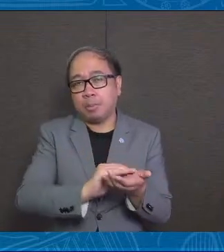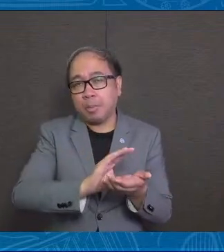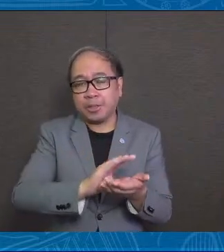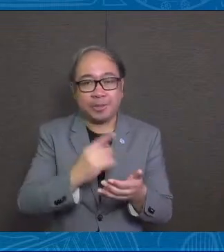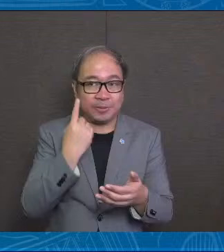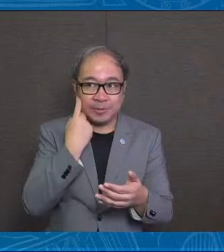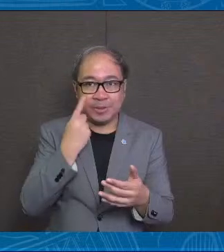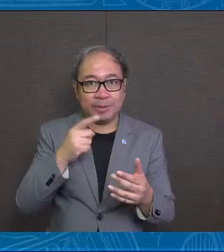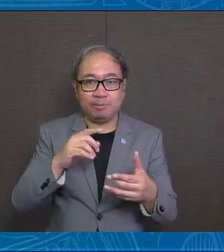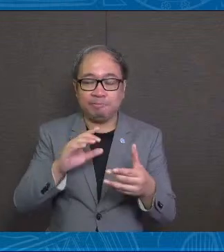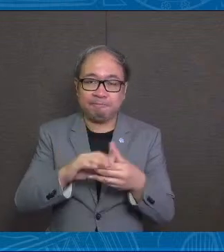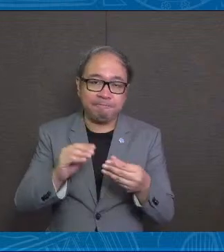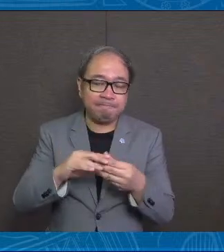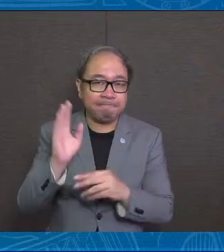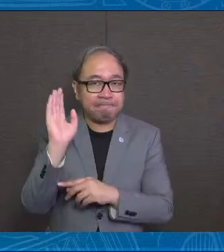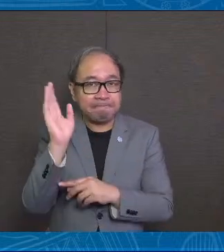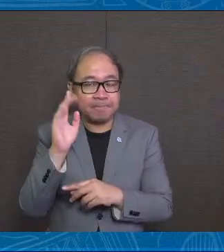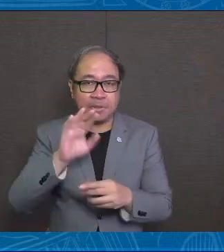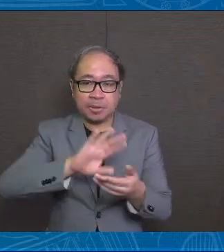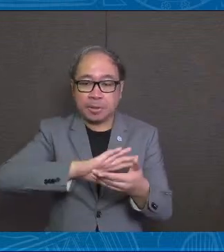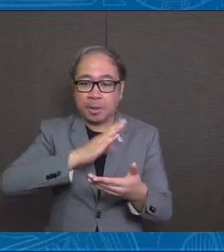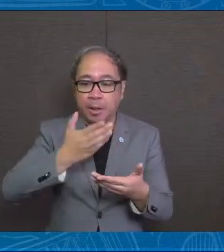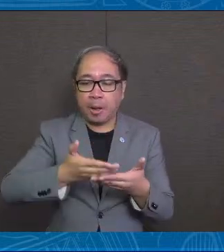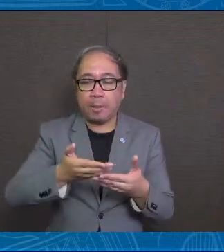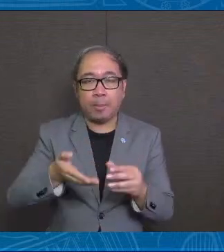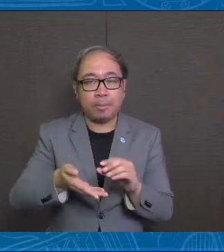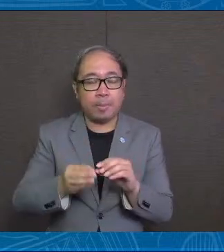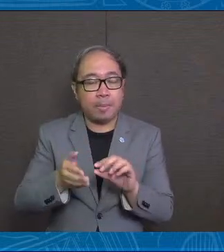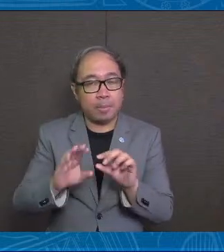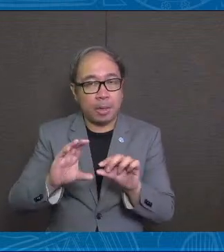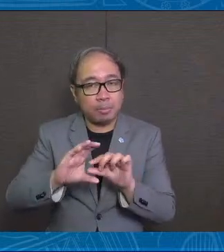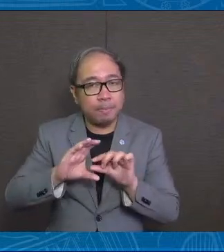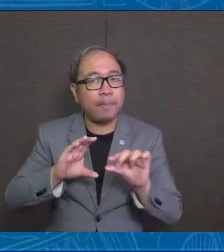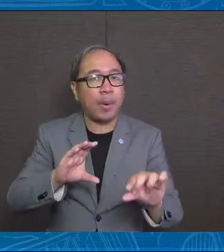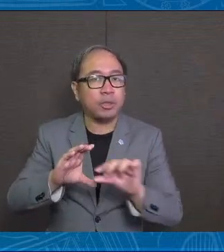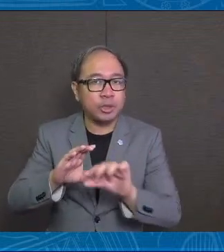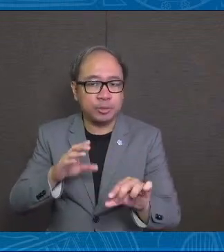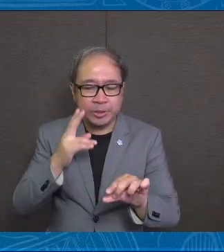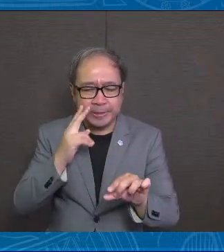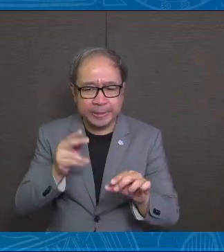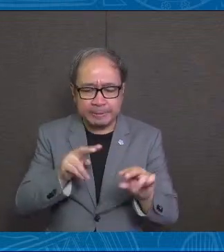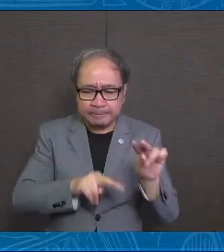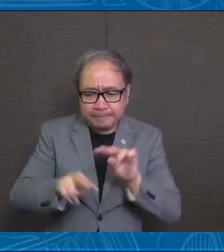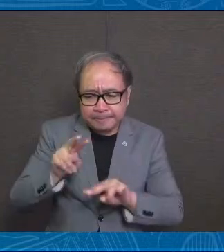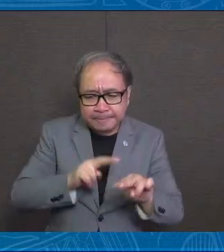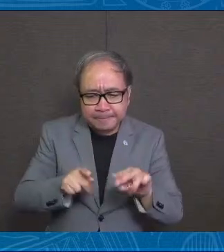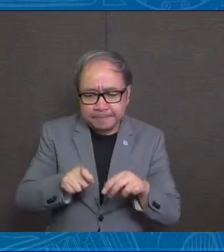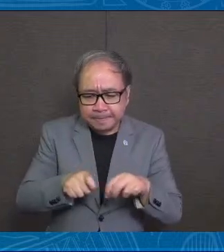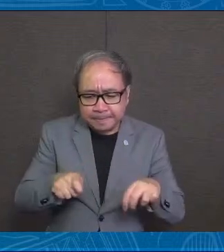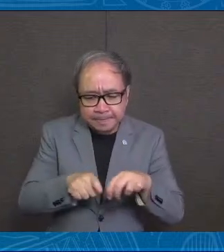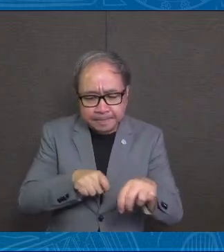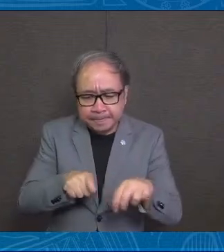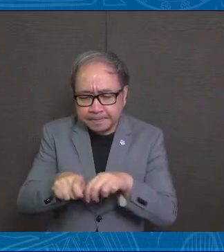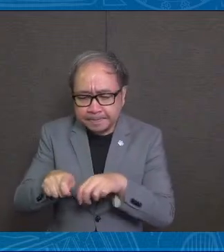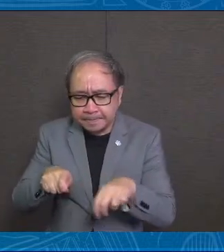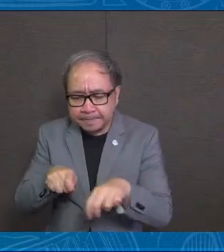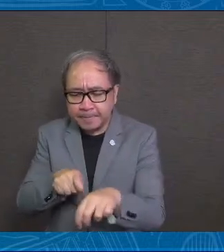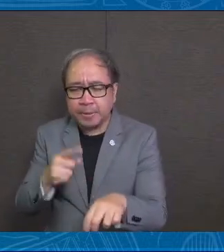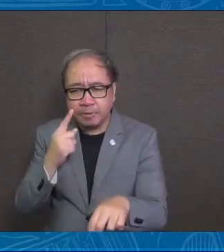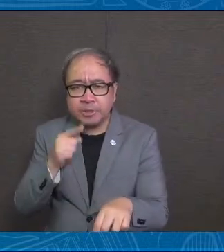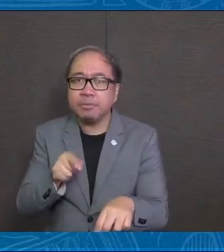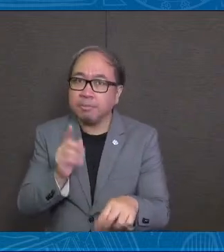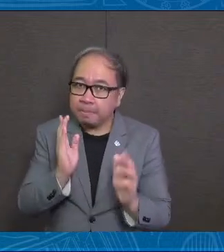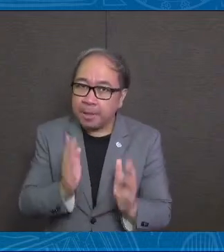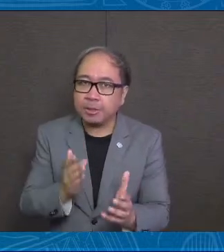a while ago, is that the budget are being measured and to ensure that it's being implemented and committed. So one of